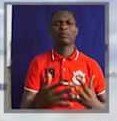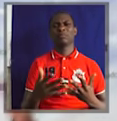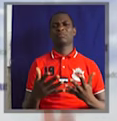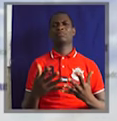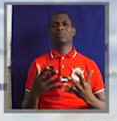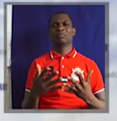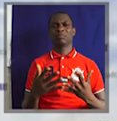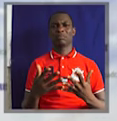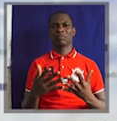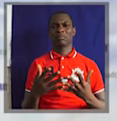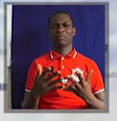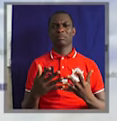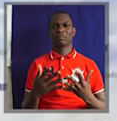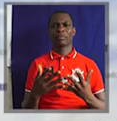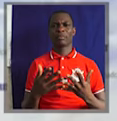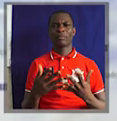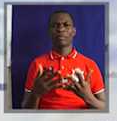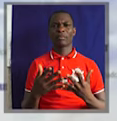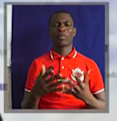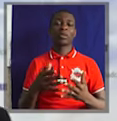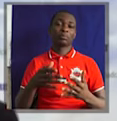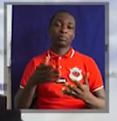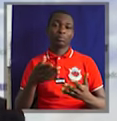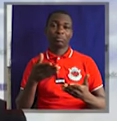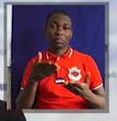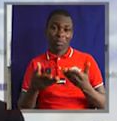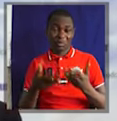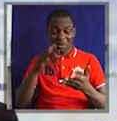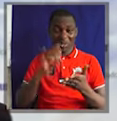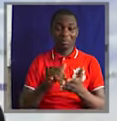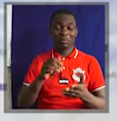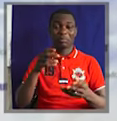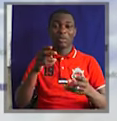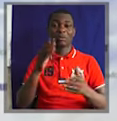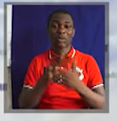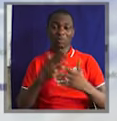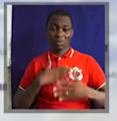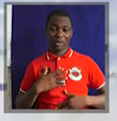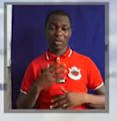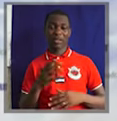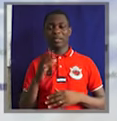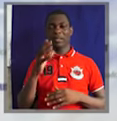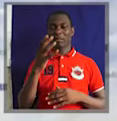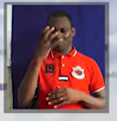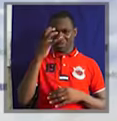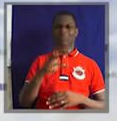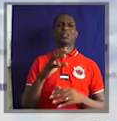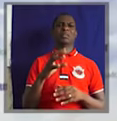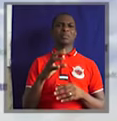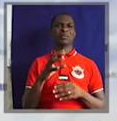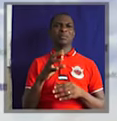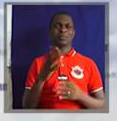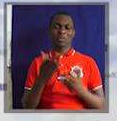great grandfather ɛntɛm ama obi ɛde curses bi ɛde tu obi